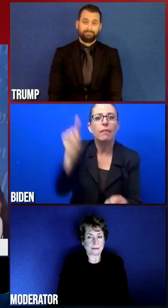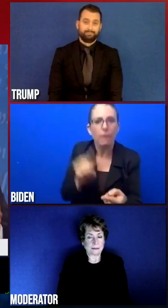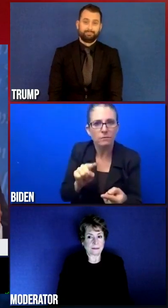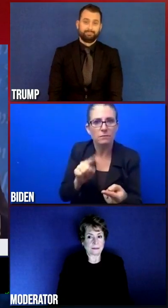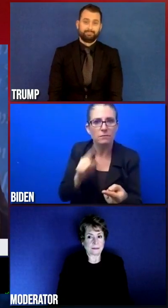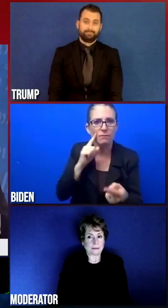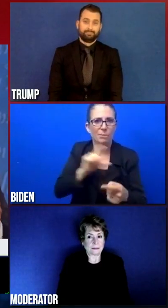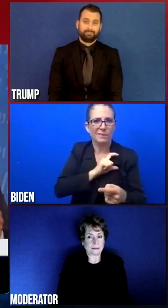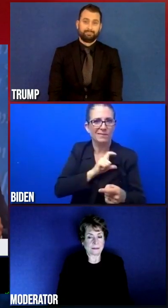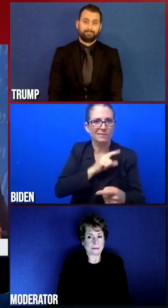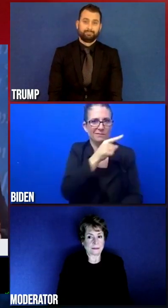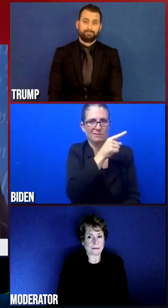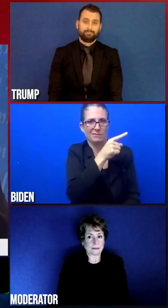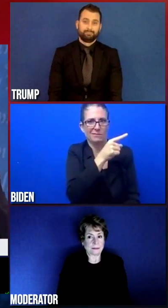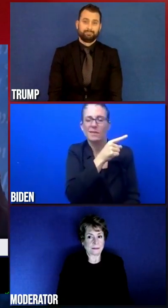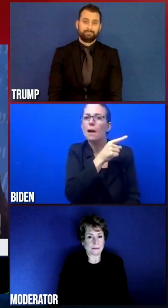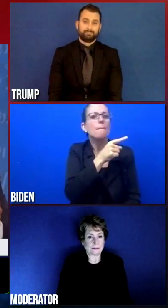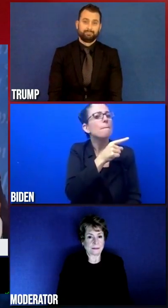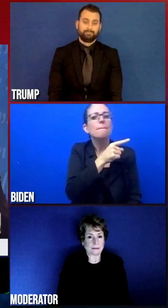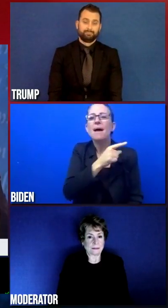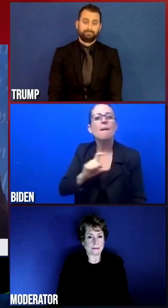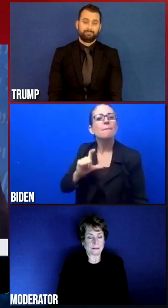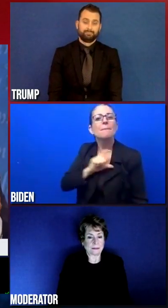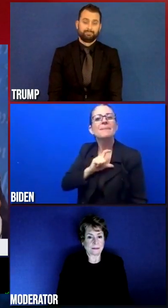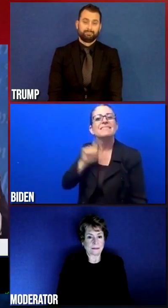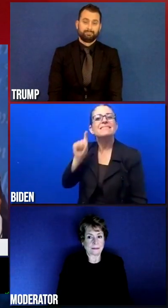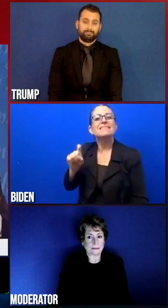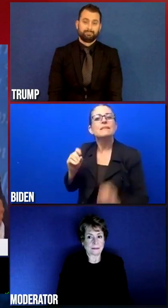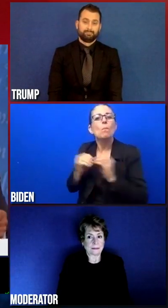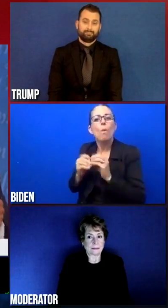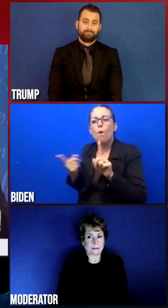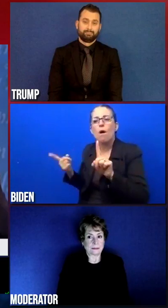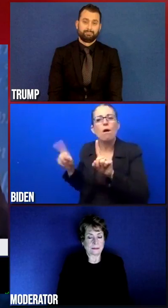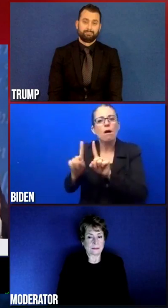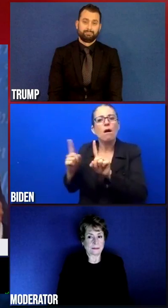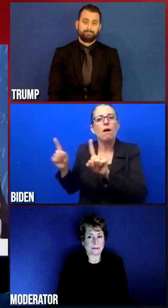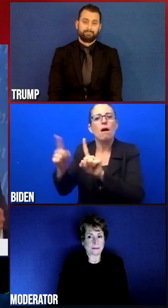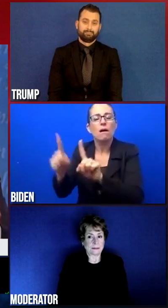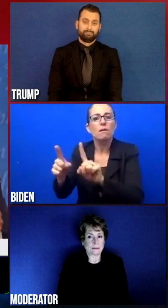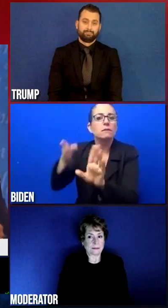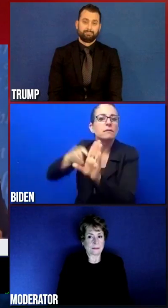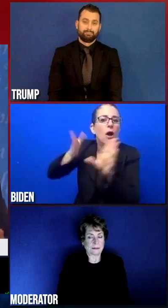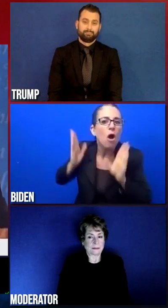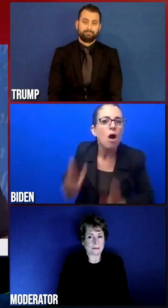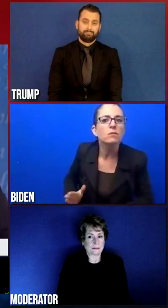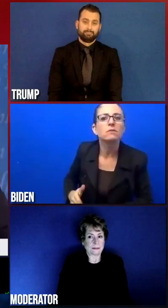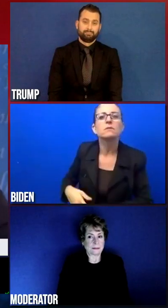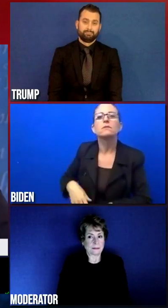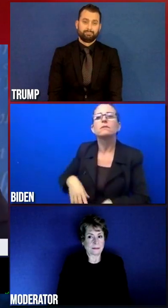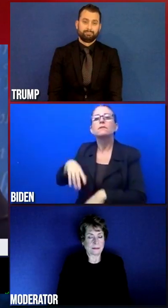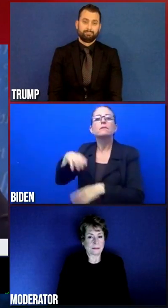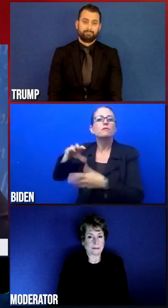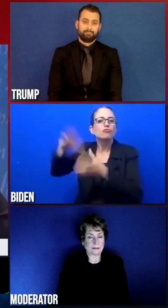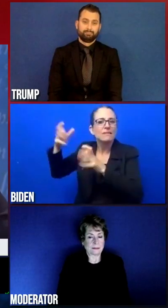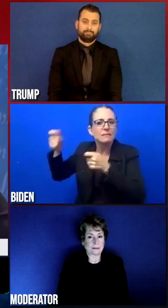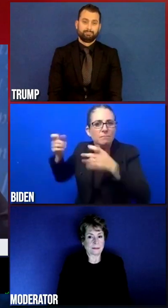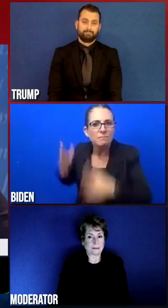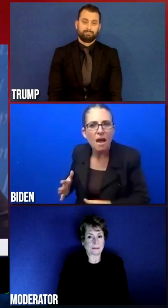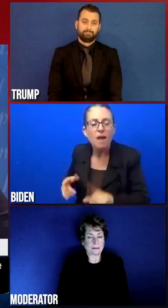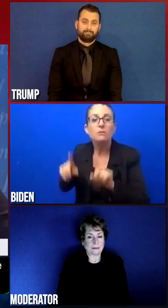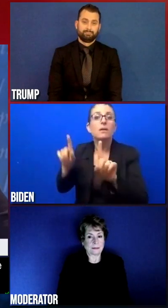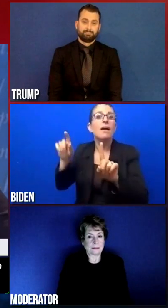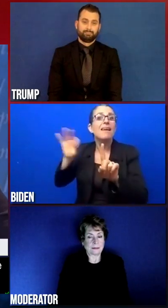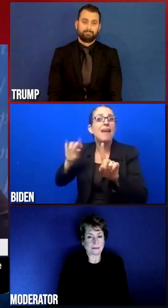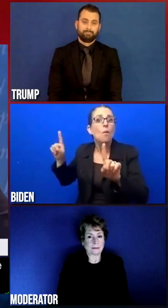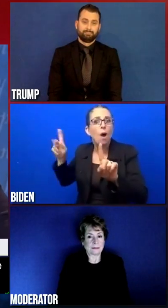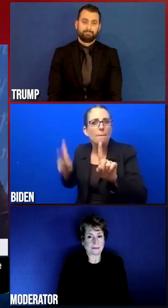as a psychologist or psychiatrist to keep them from having to use force and be able to talk people down. We have to have community policing